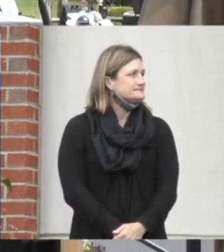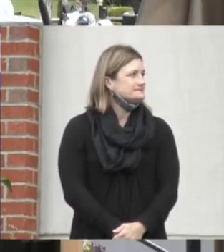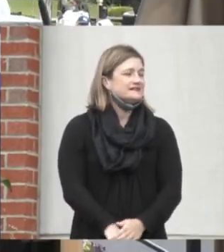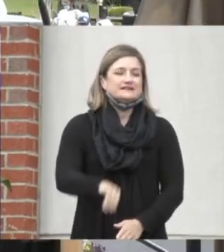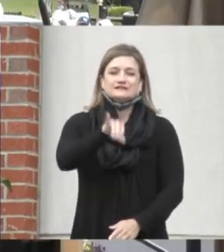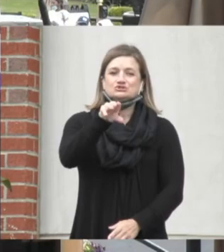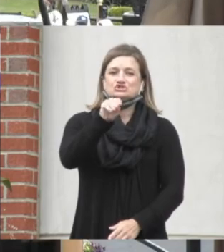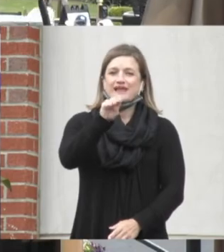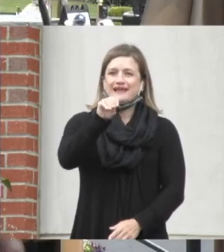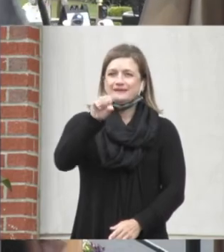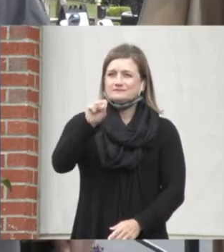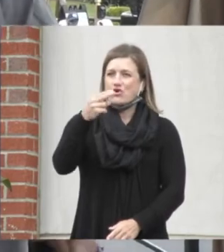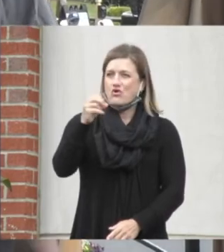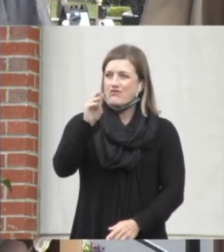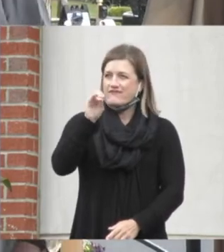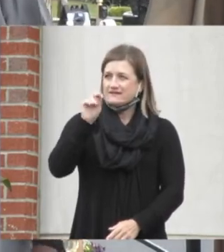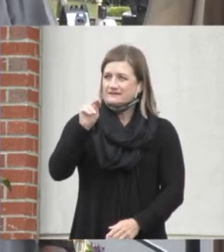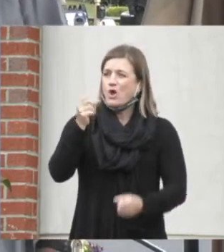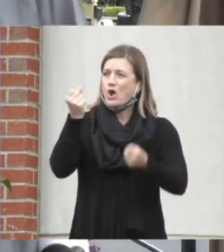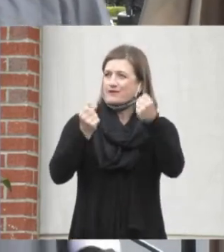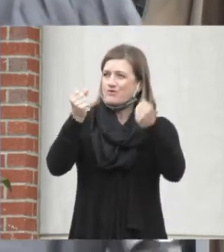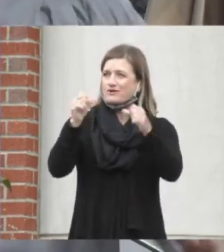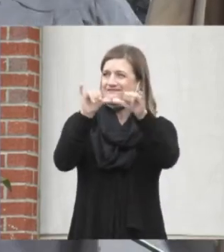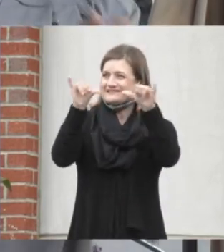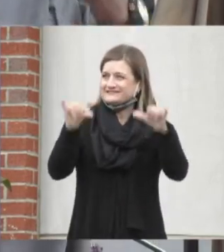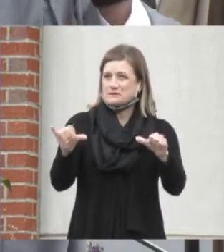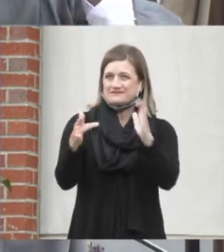James Hooven, Automotive Systems Technology.